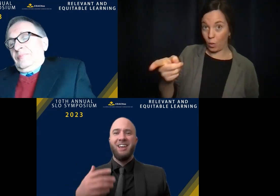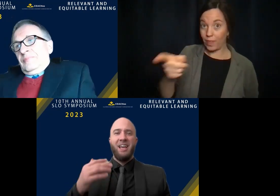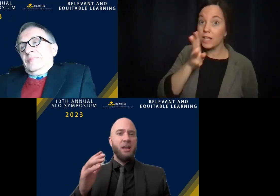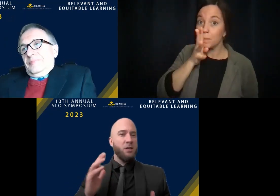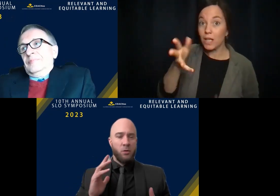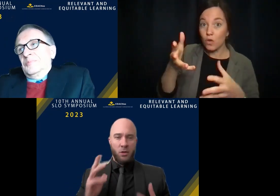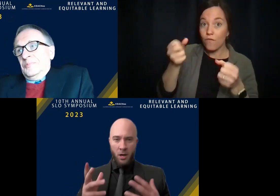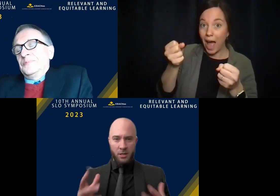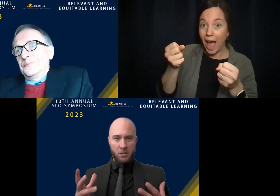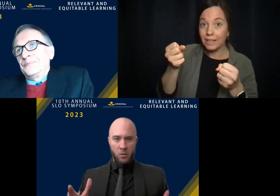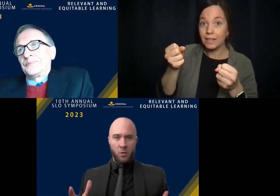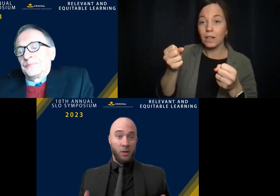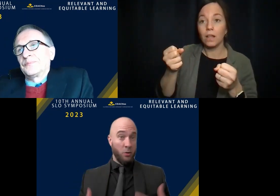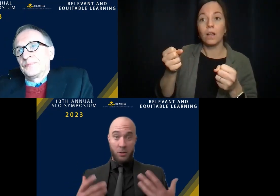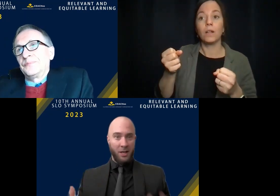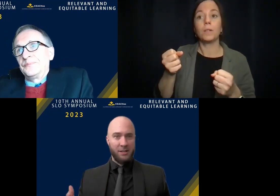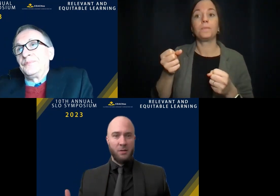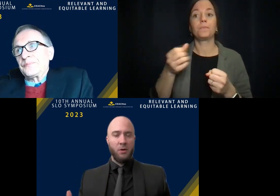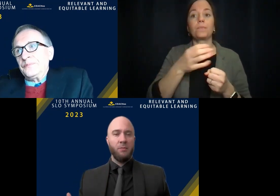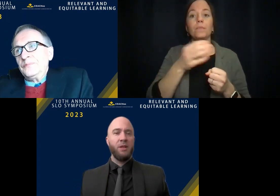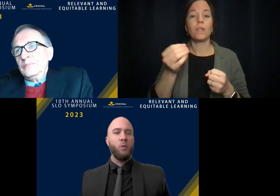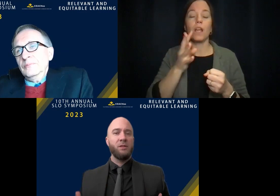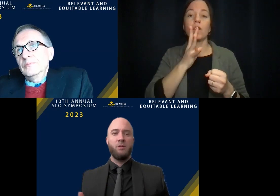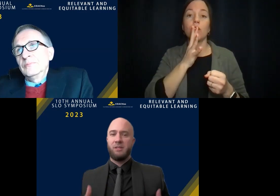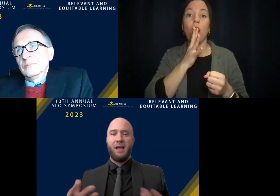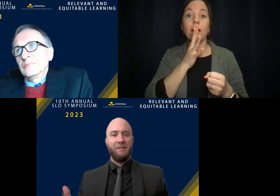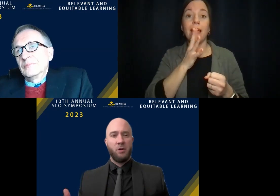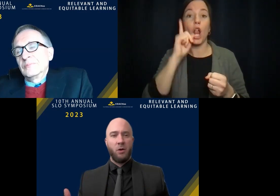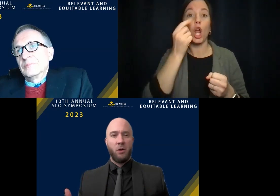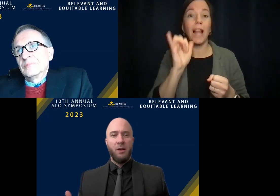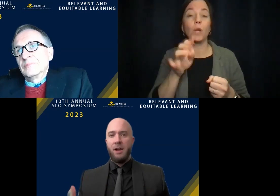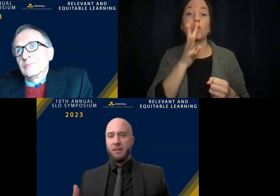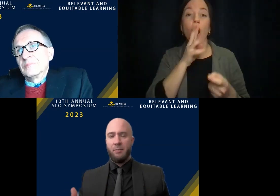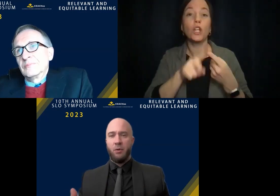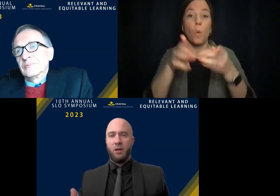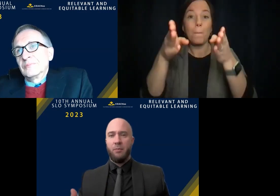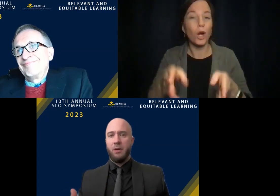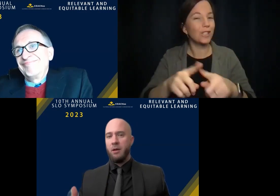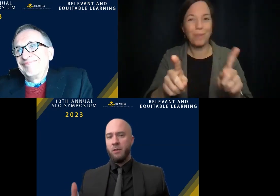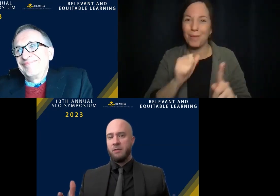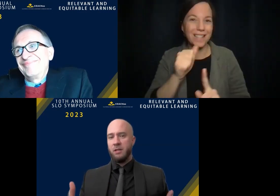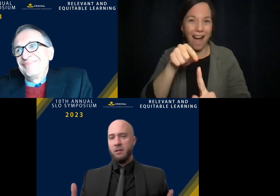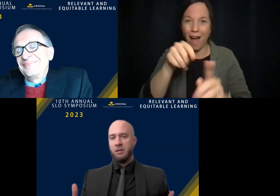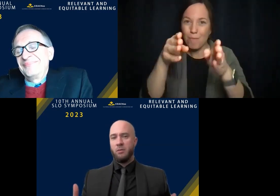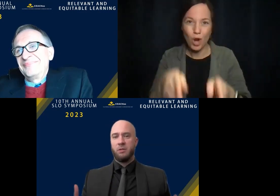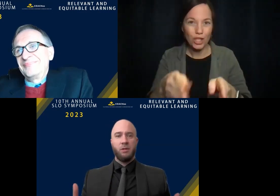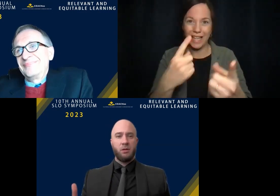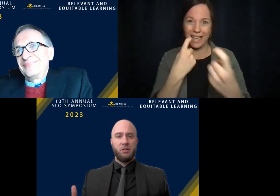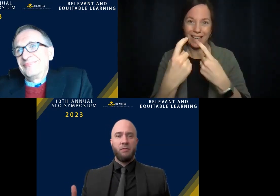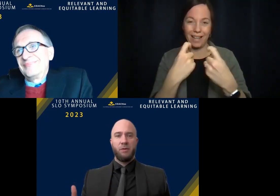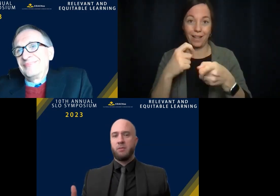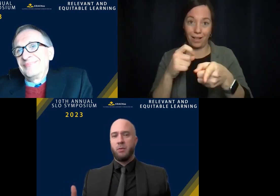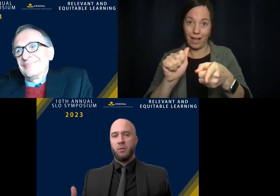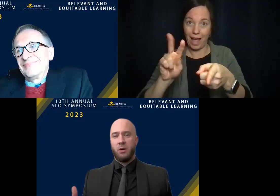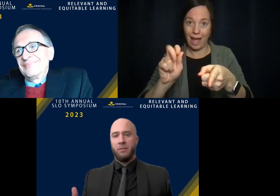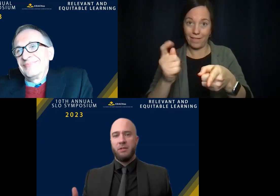fast? And you were talking too, it looked like someone, but it wasn't. It was an avatar at that point. But we've seen this with some of the